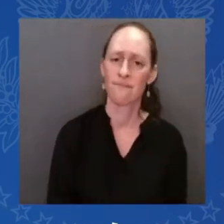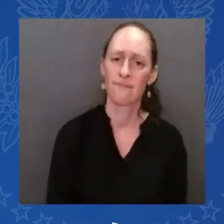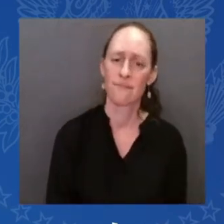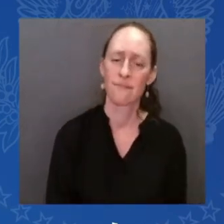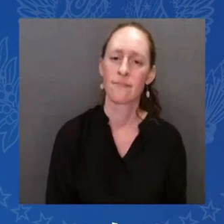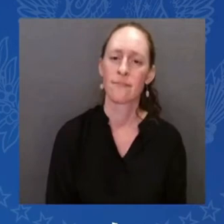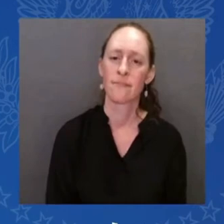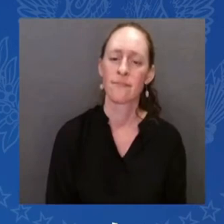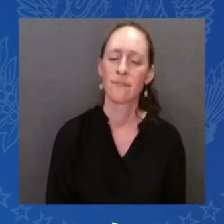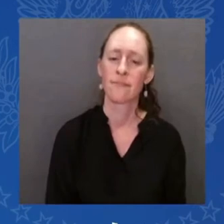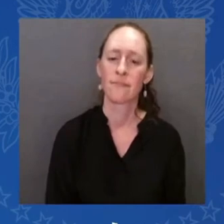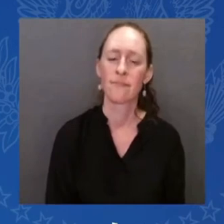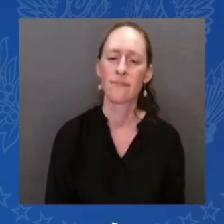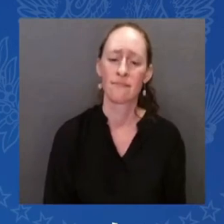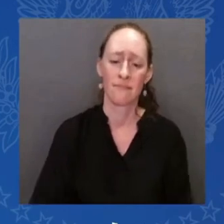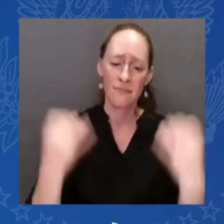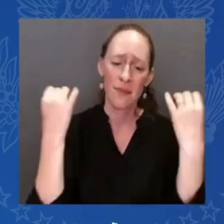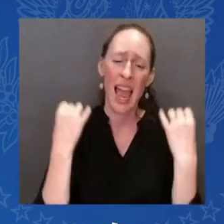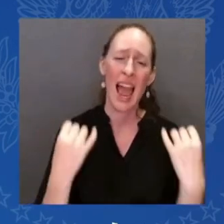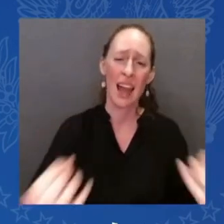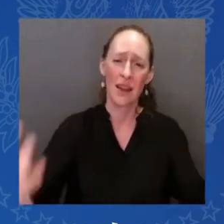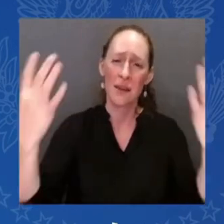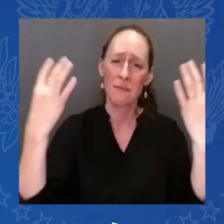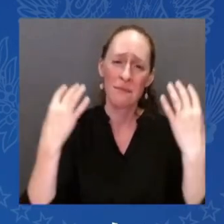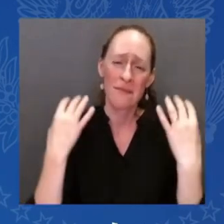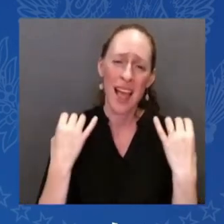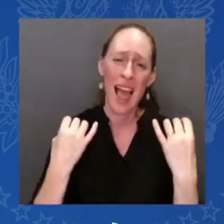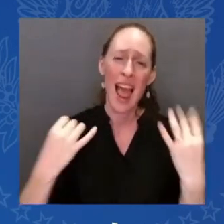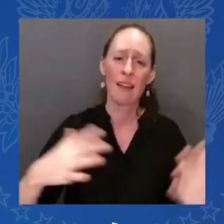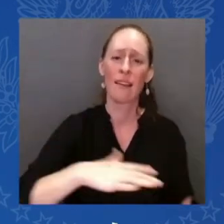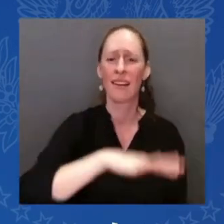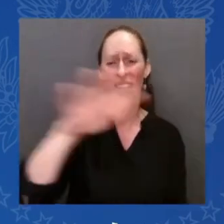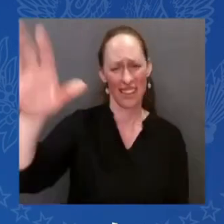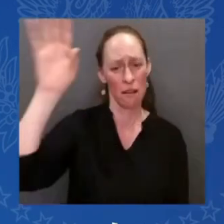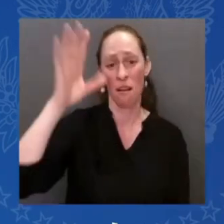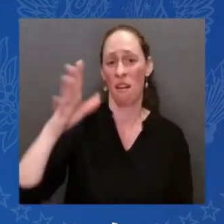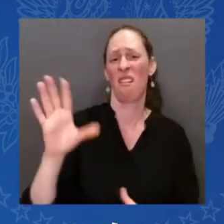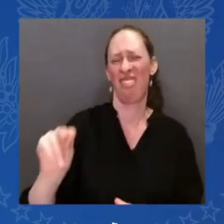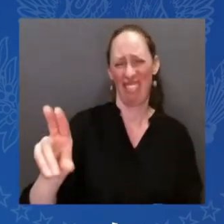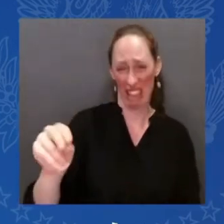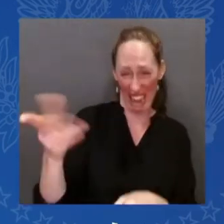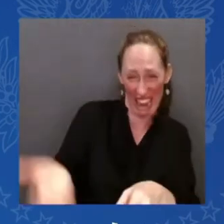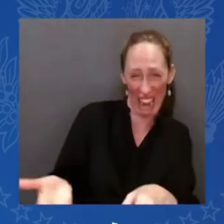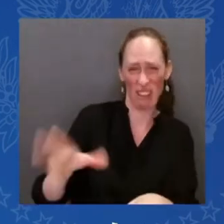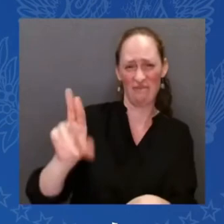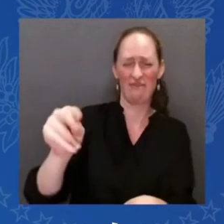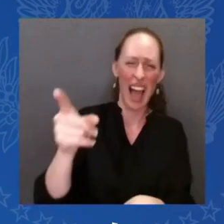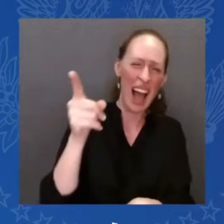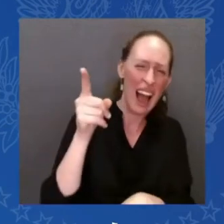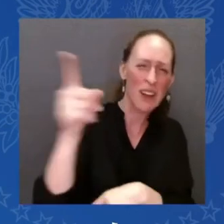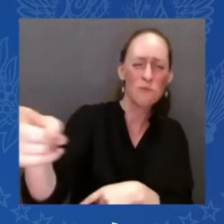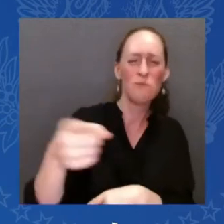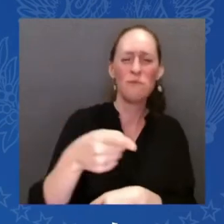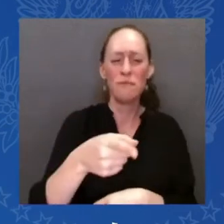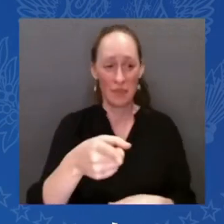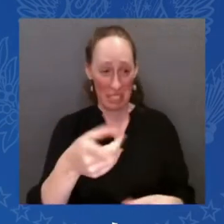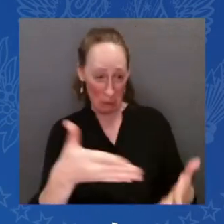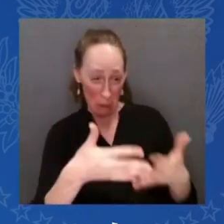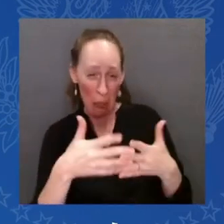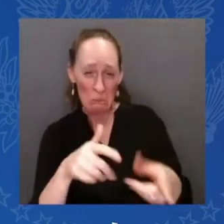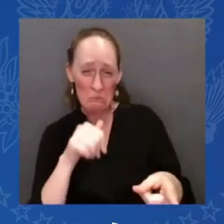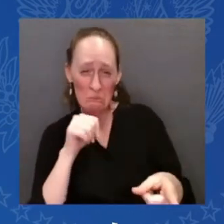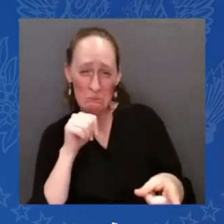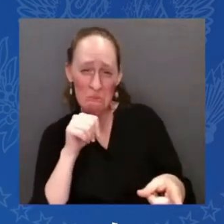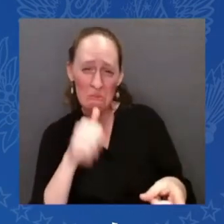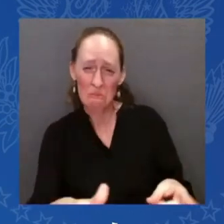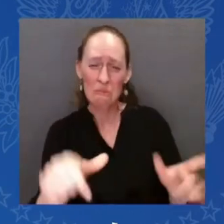in America's future. They demonize the community, undermine the security of this community, you know, and erase the